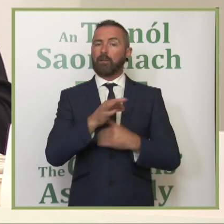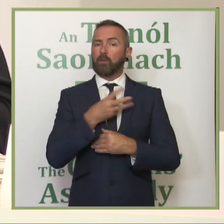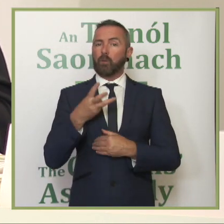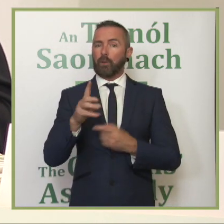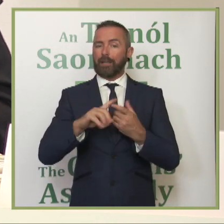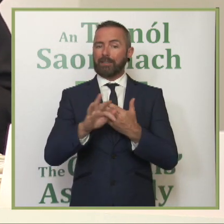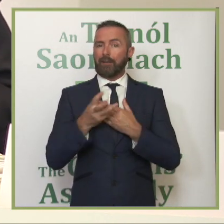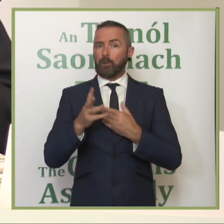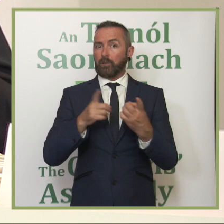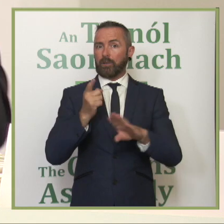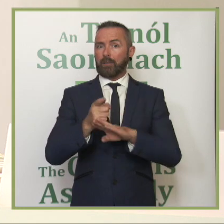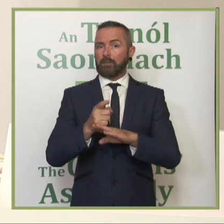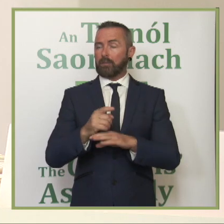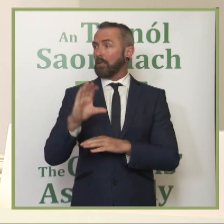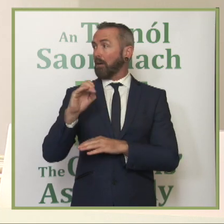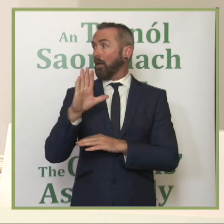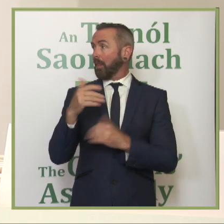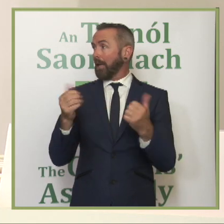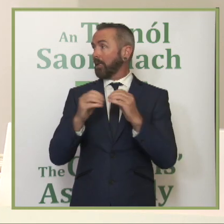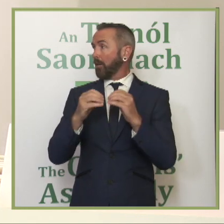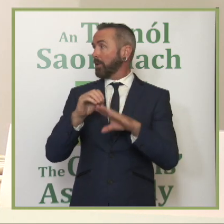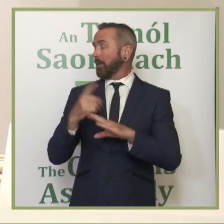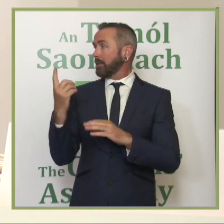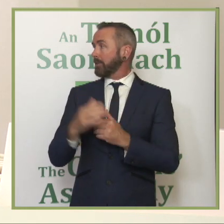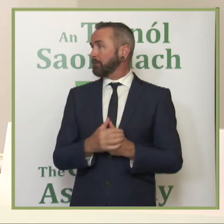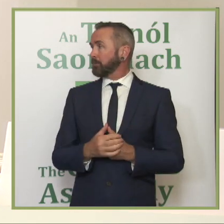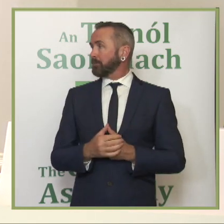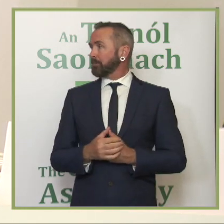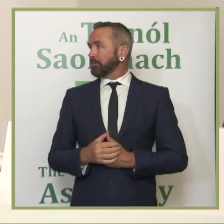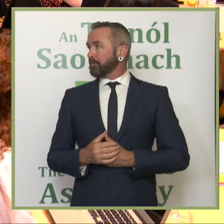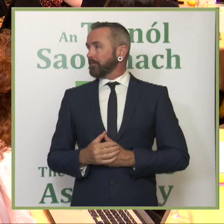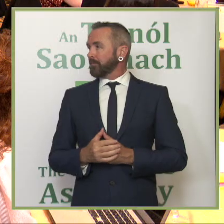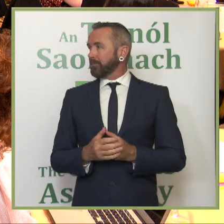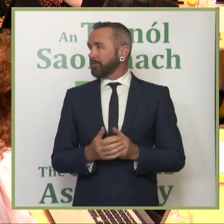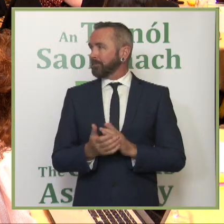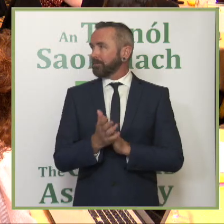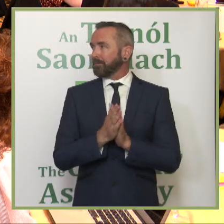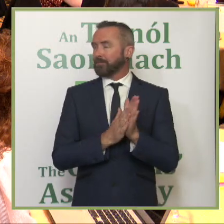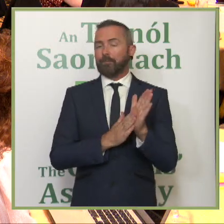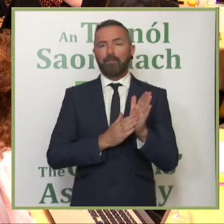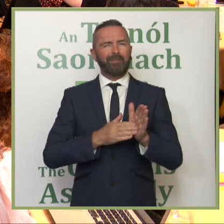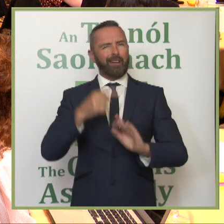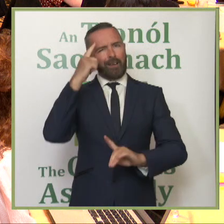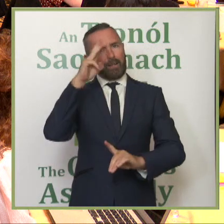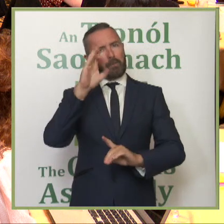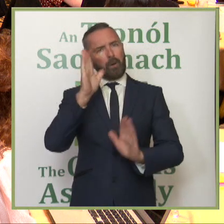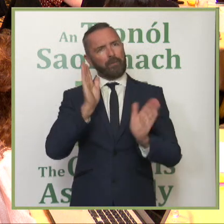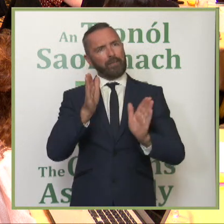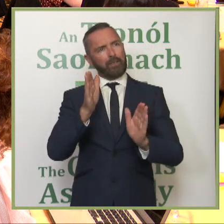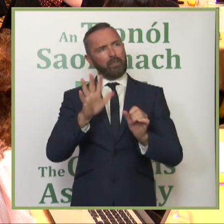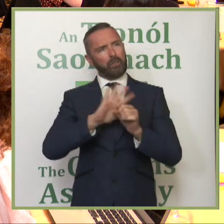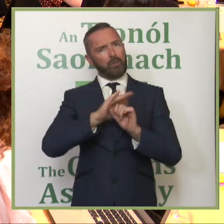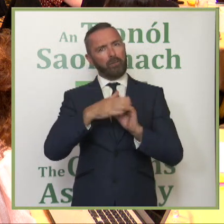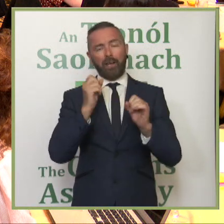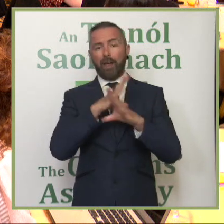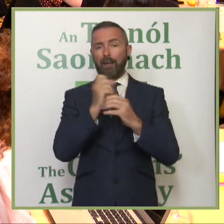So, Cathal, do you want to make any comments just on that before we go off camera? I think Paul has covered all the territory, really.